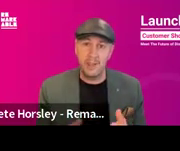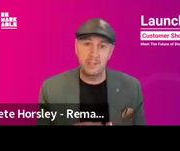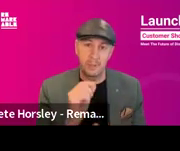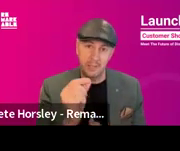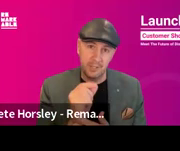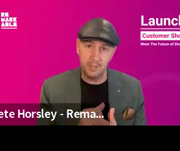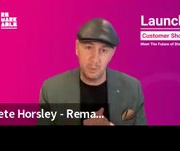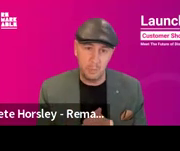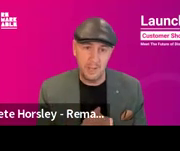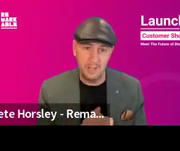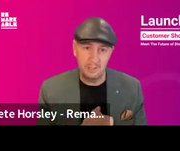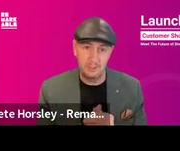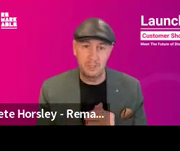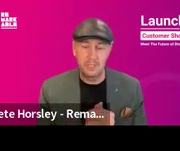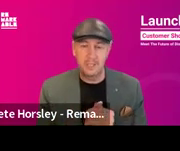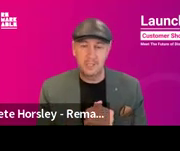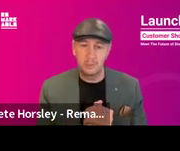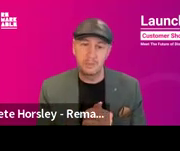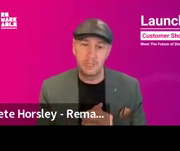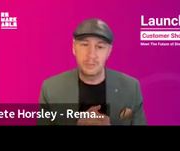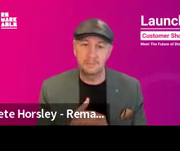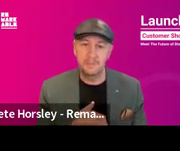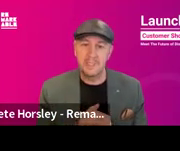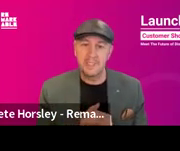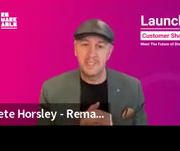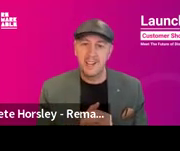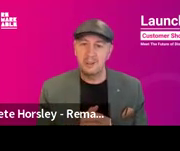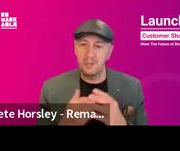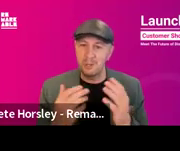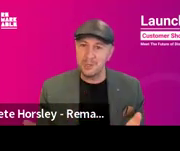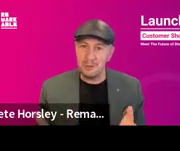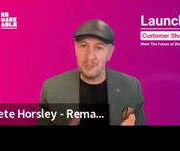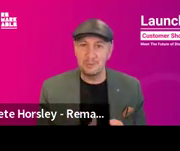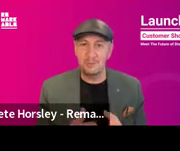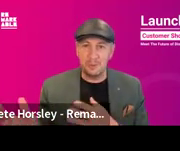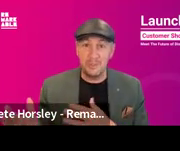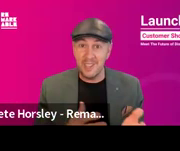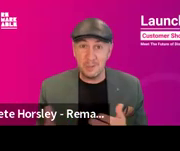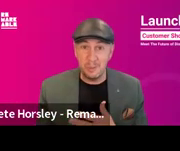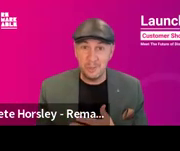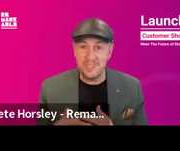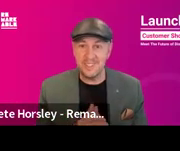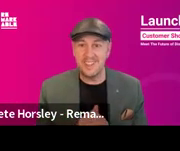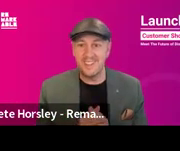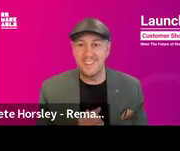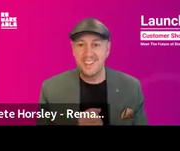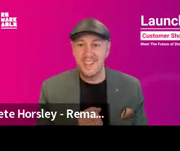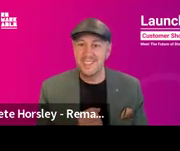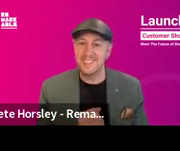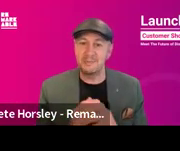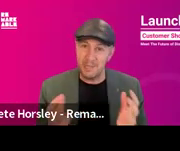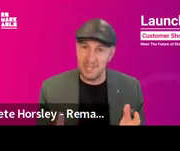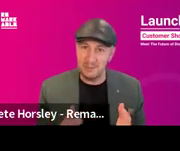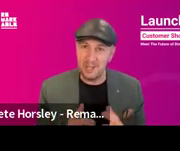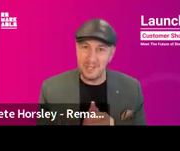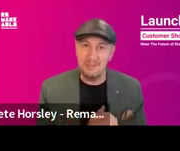really proud to play just a small part in your development. We also welcome all of their supporters